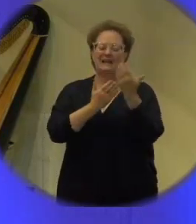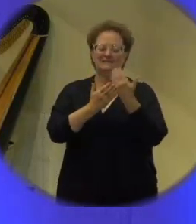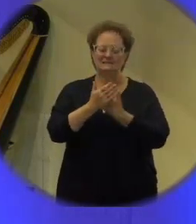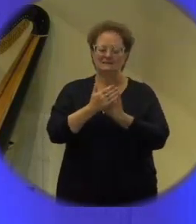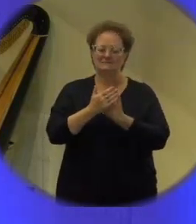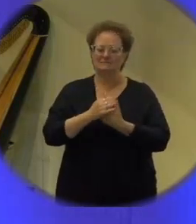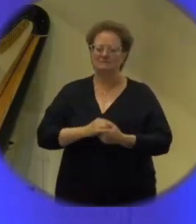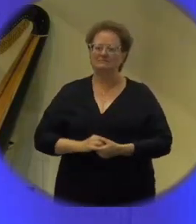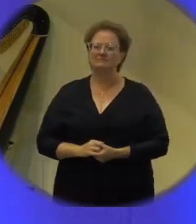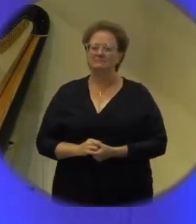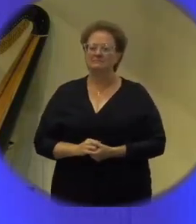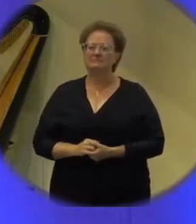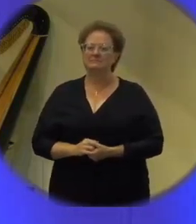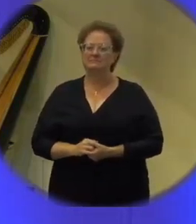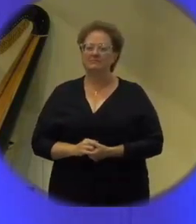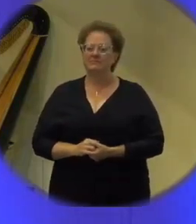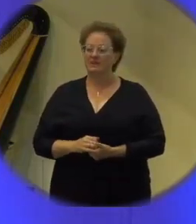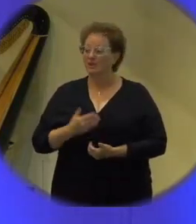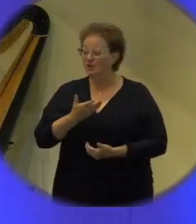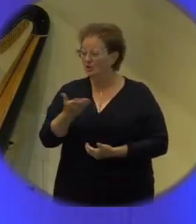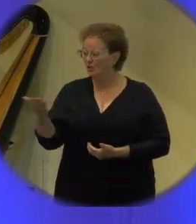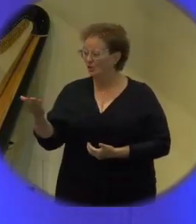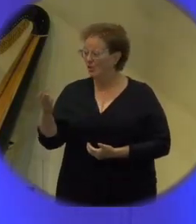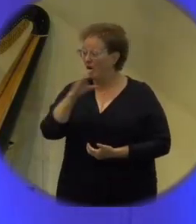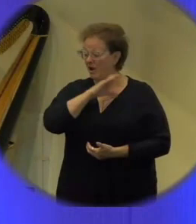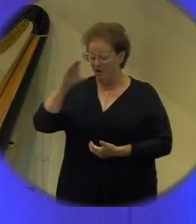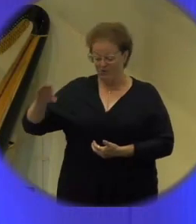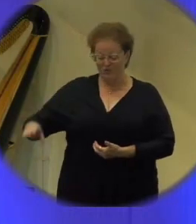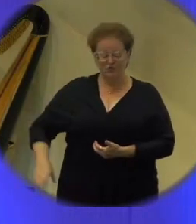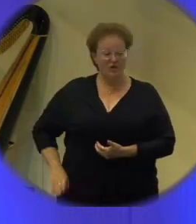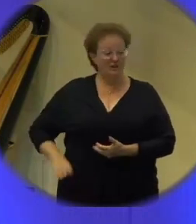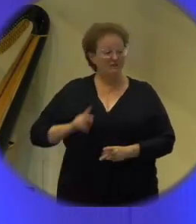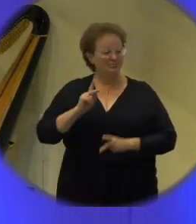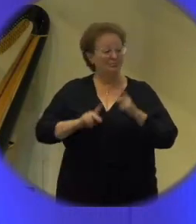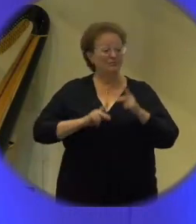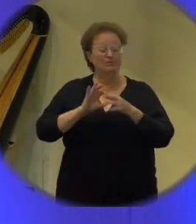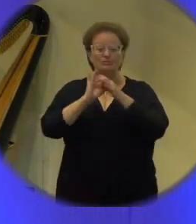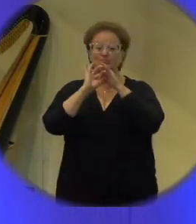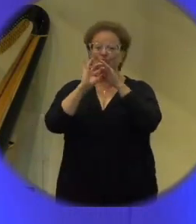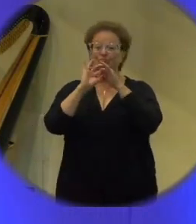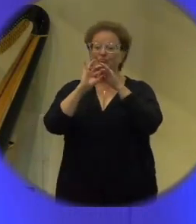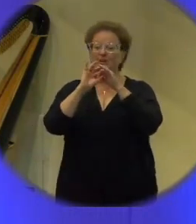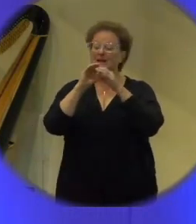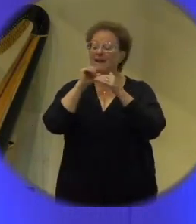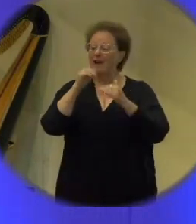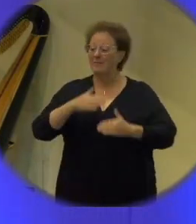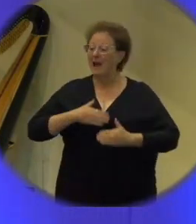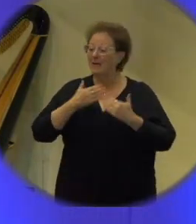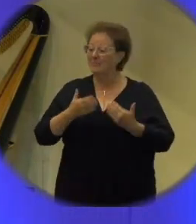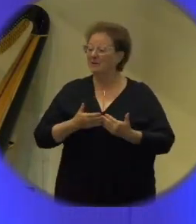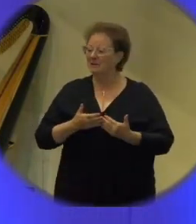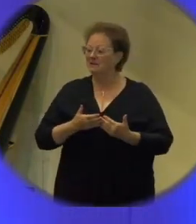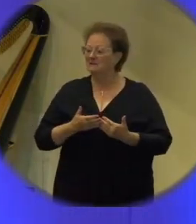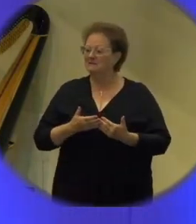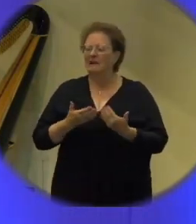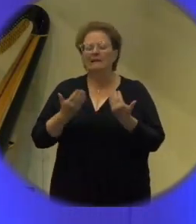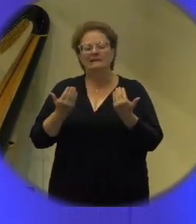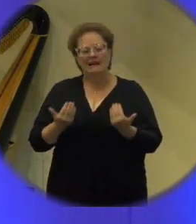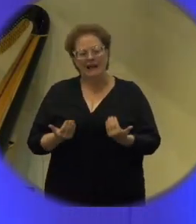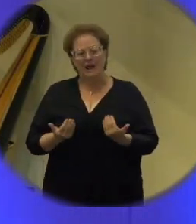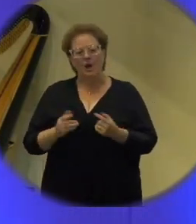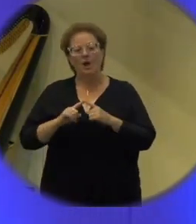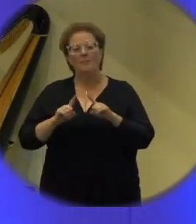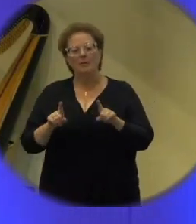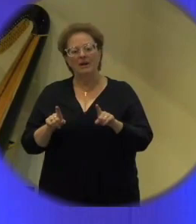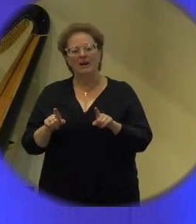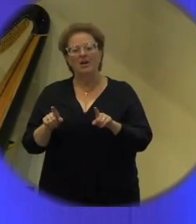final message. You're Christ's people. Don't just be happy with the way things are. It's nice to be happy with the way things are, but